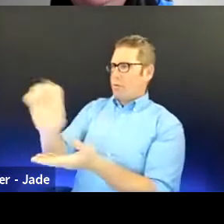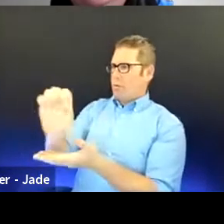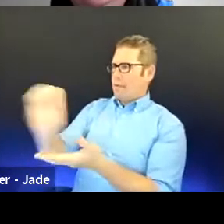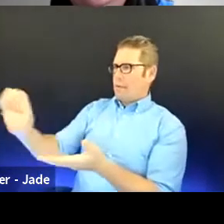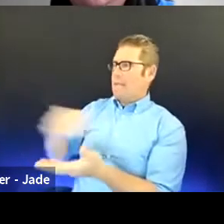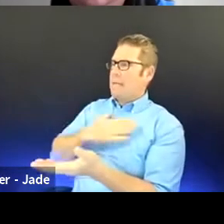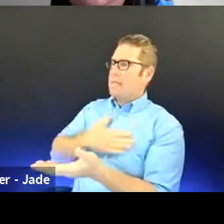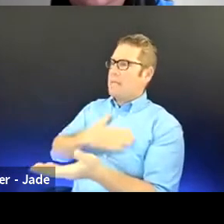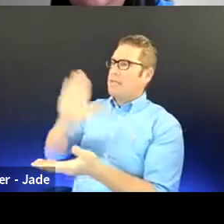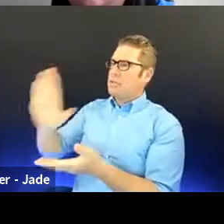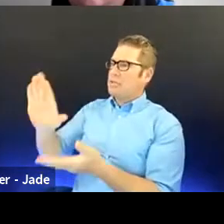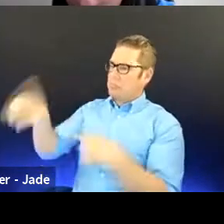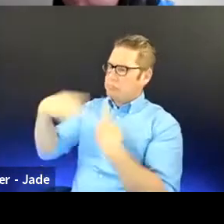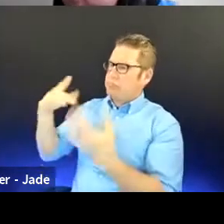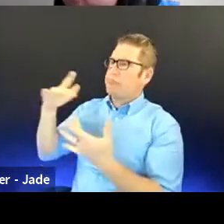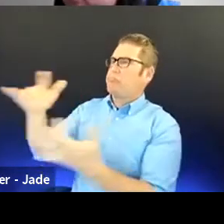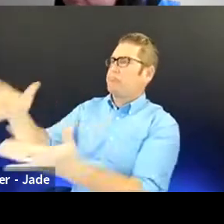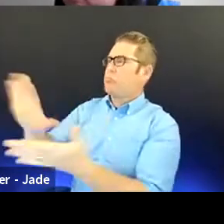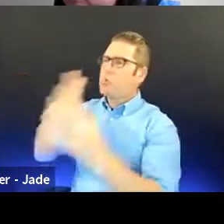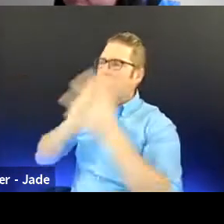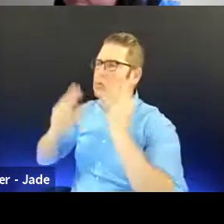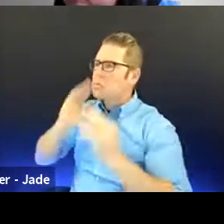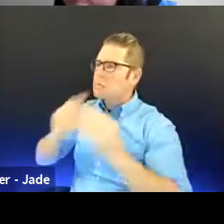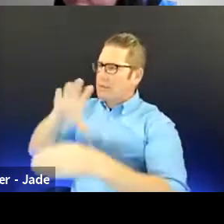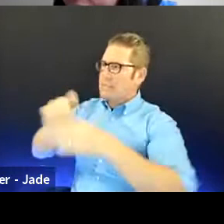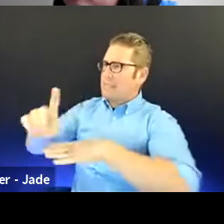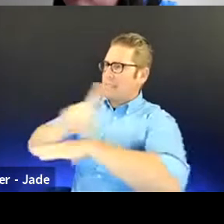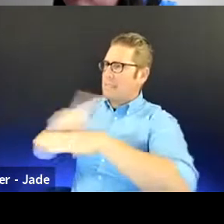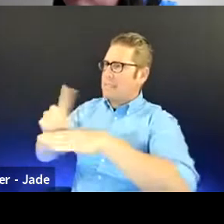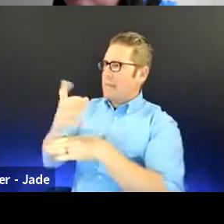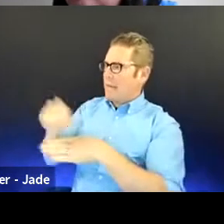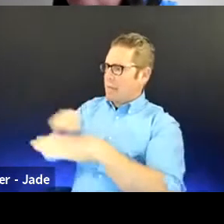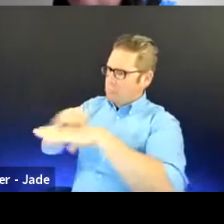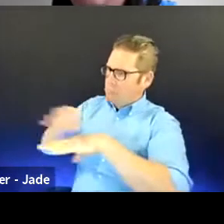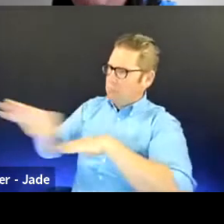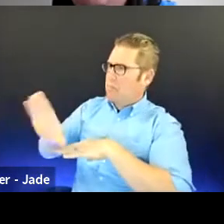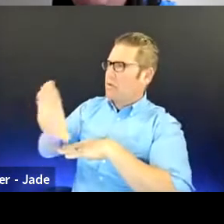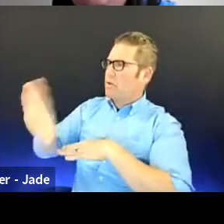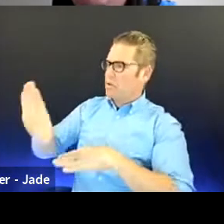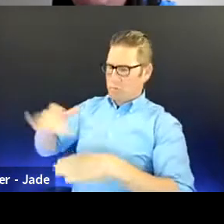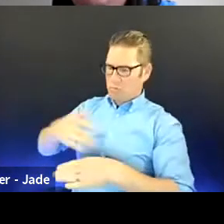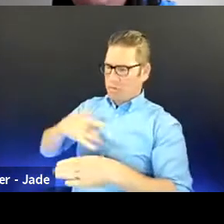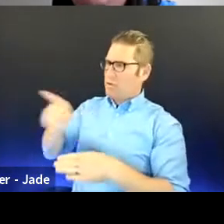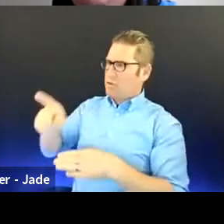in the State Center Community College District and how it has shaped you to be where you are today?